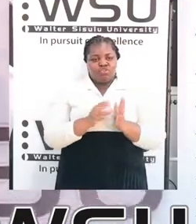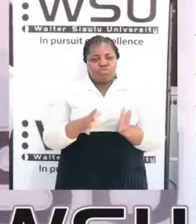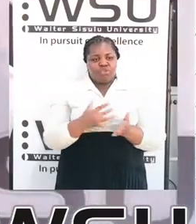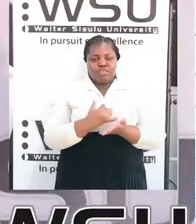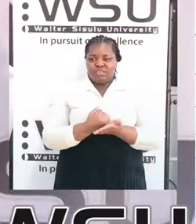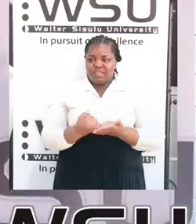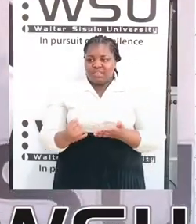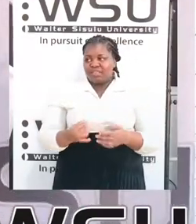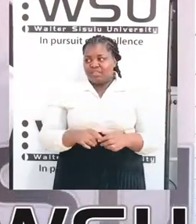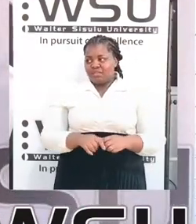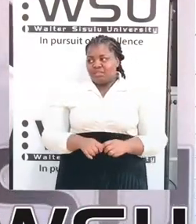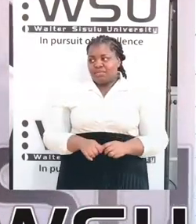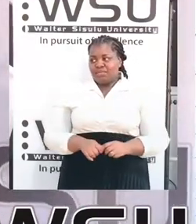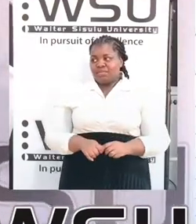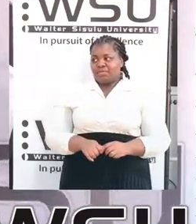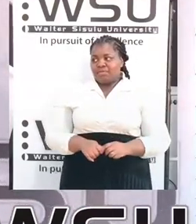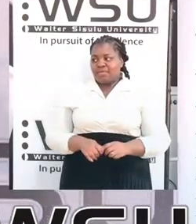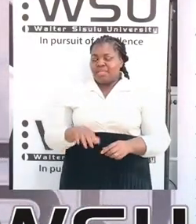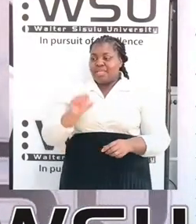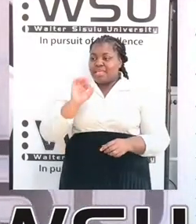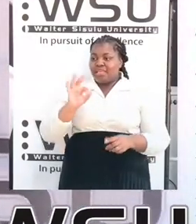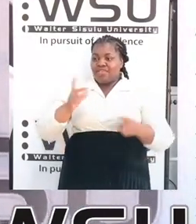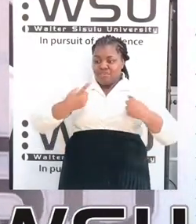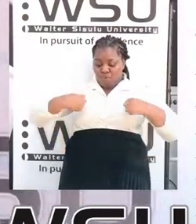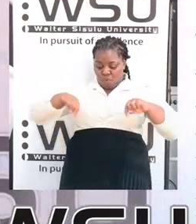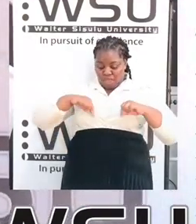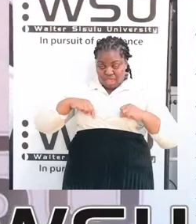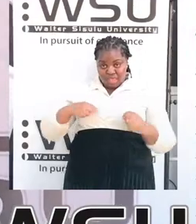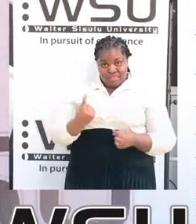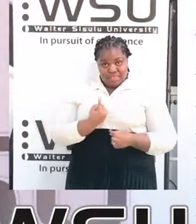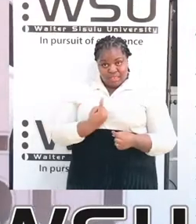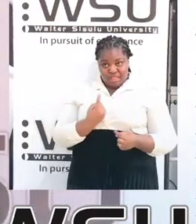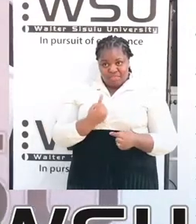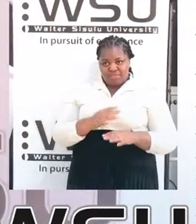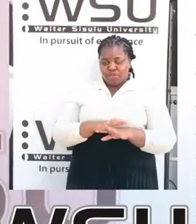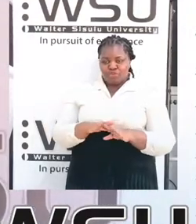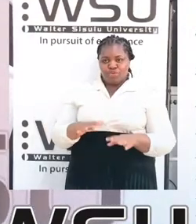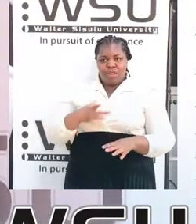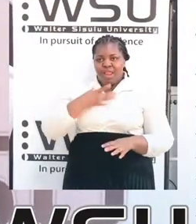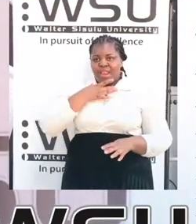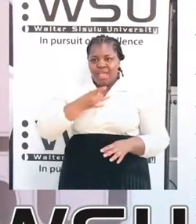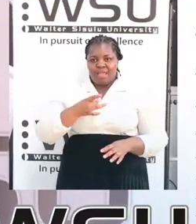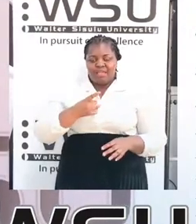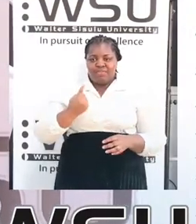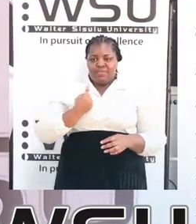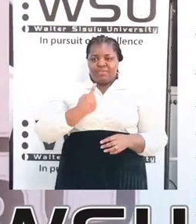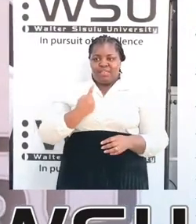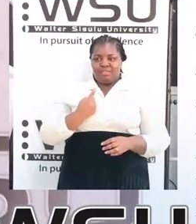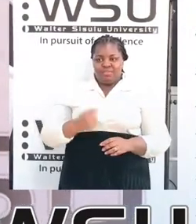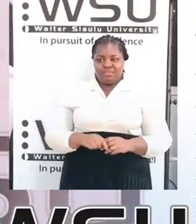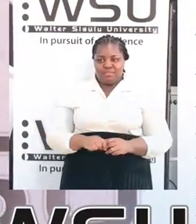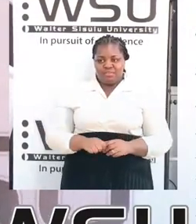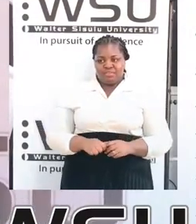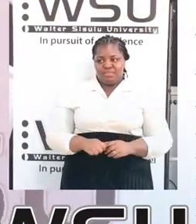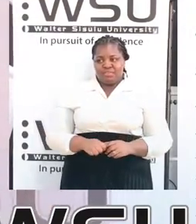debt if we ourselves do not like ourselves?